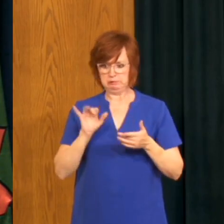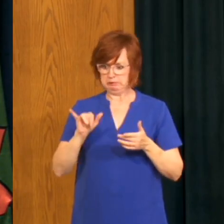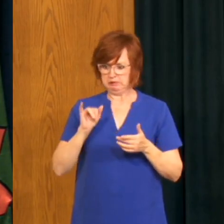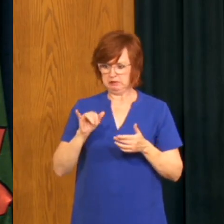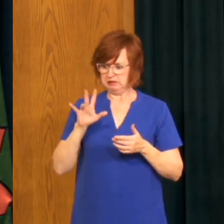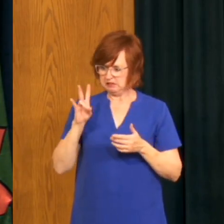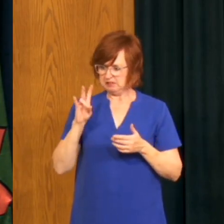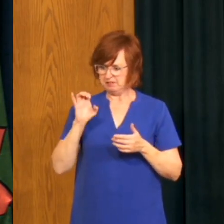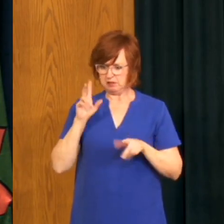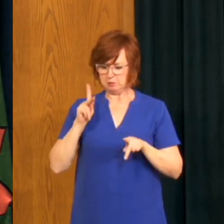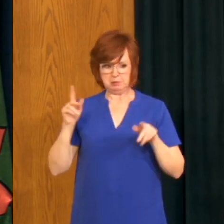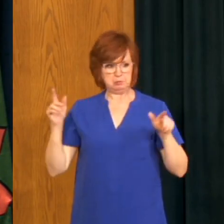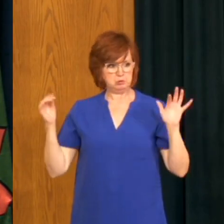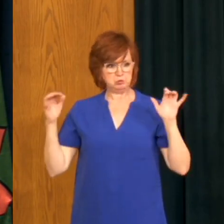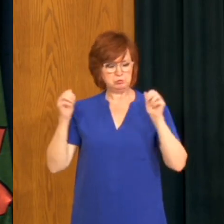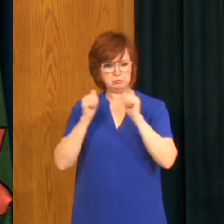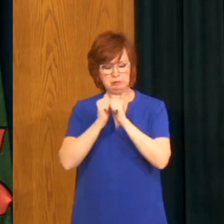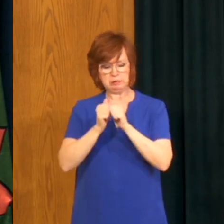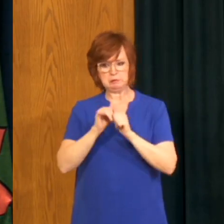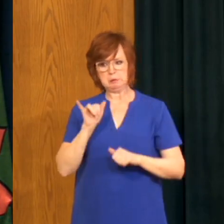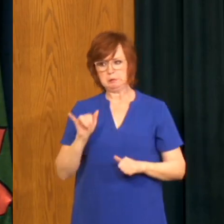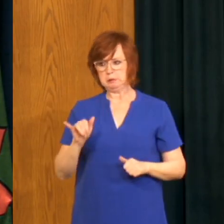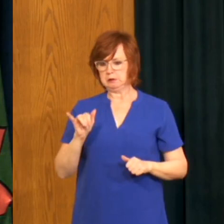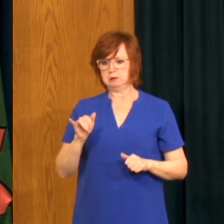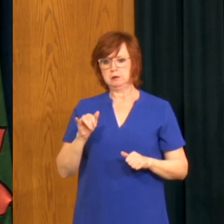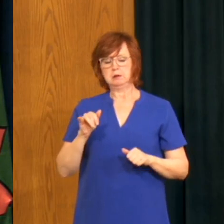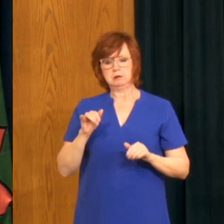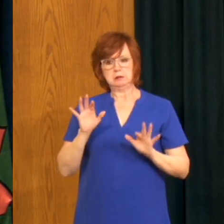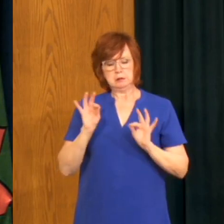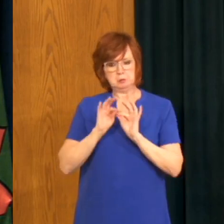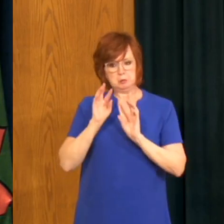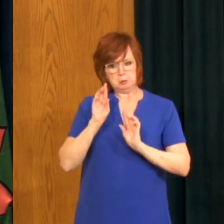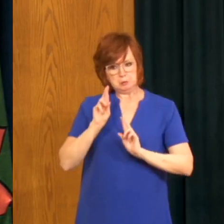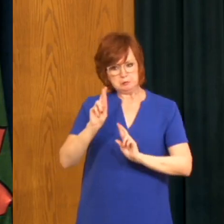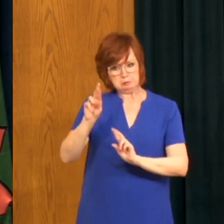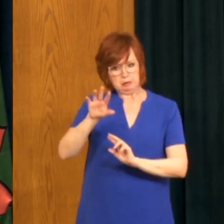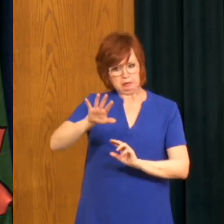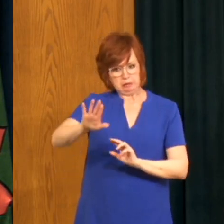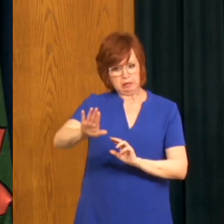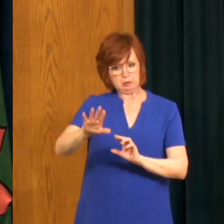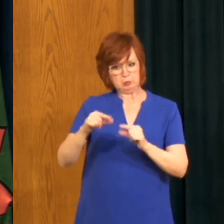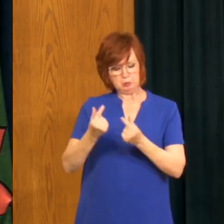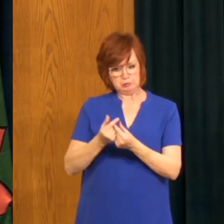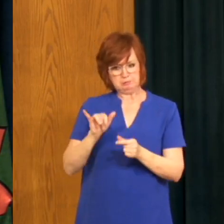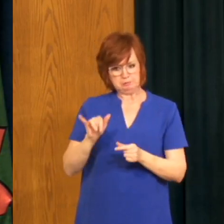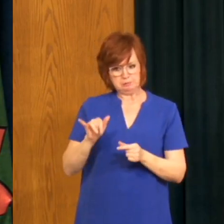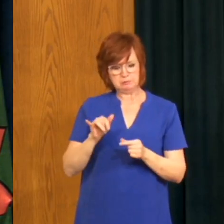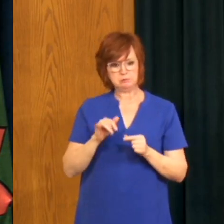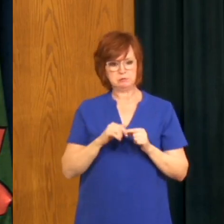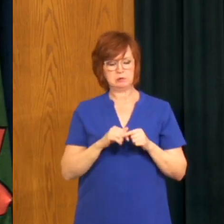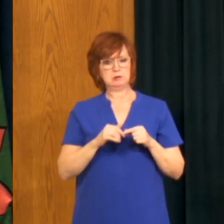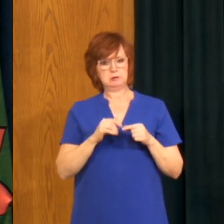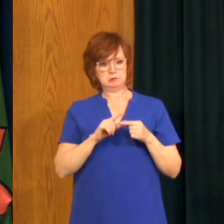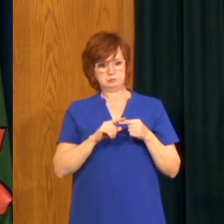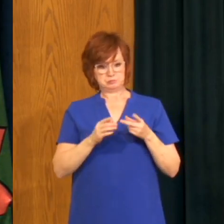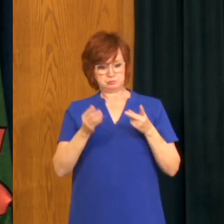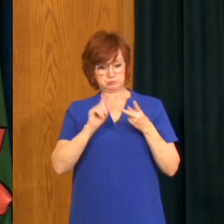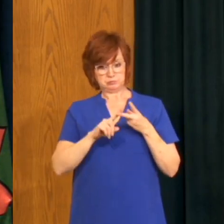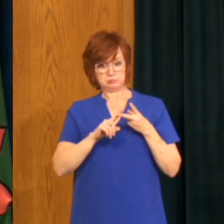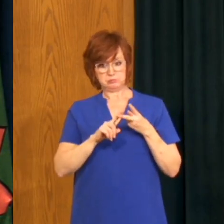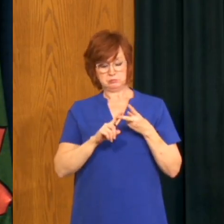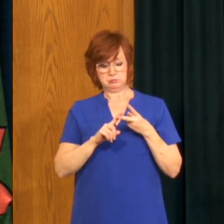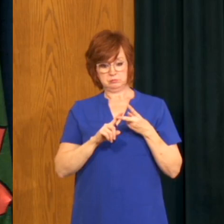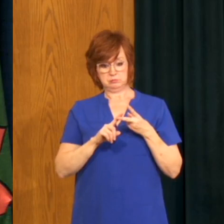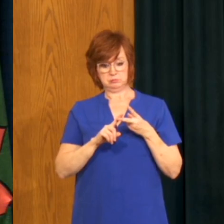and foremost, on treating one another with the respect that we expect to be treated with in return. But from